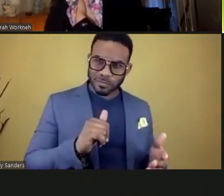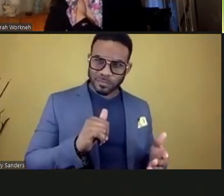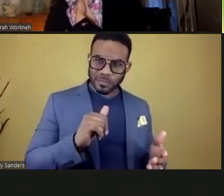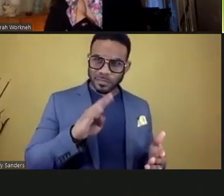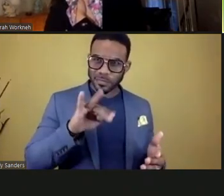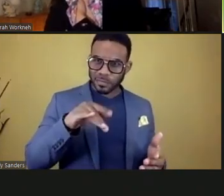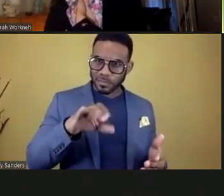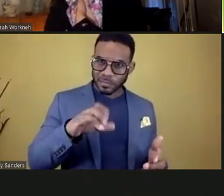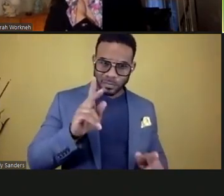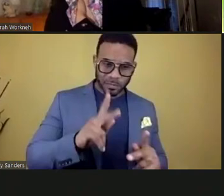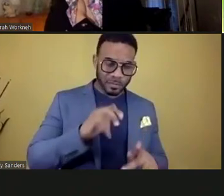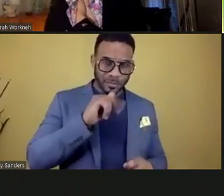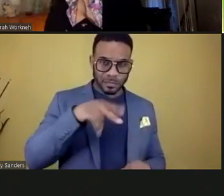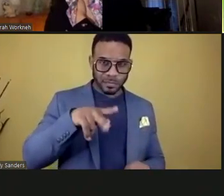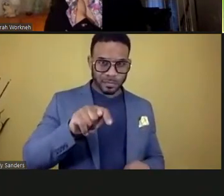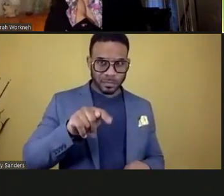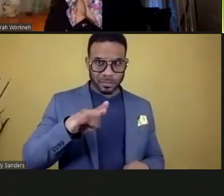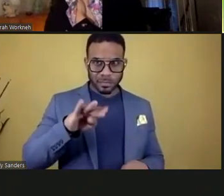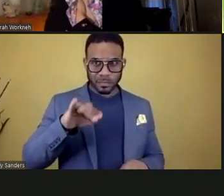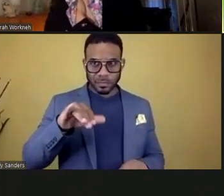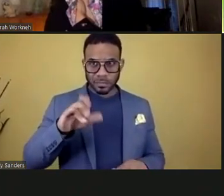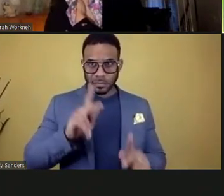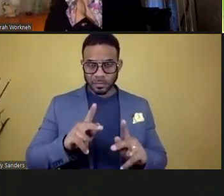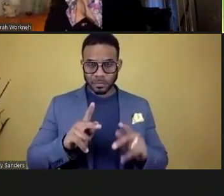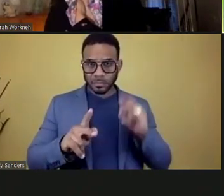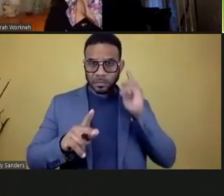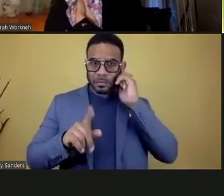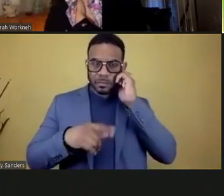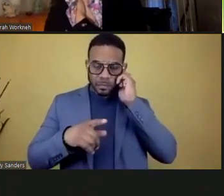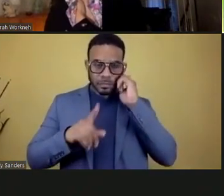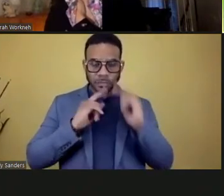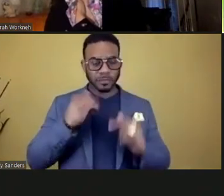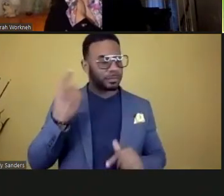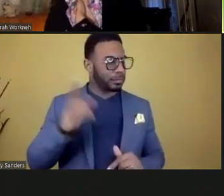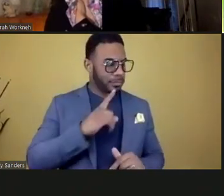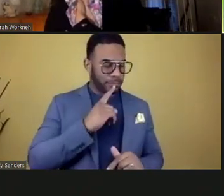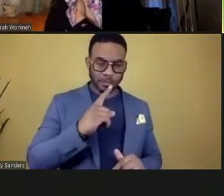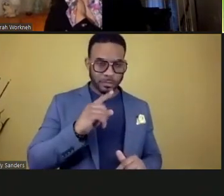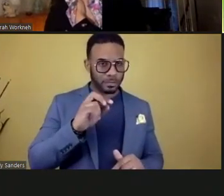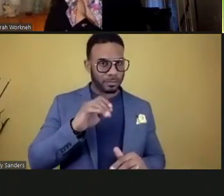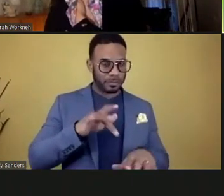non-BIPOC folks, non-QT BIPOC folks, then there will always be a rub.